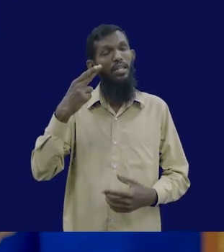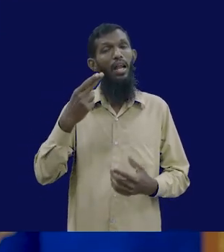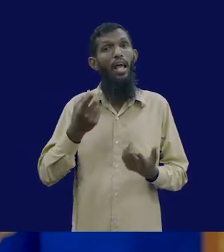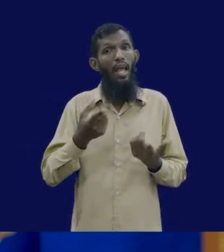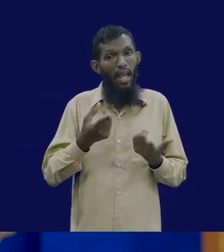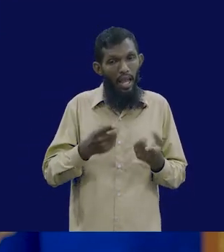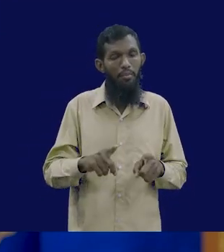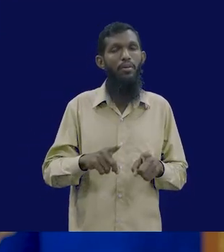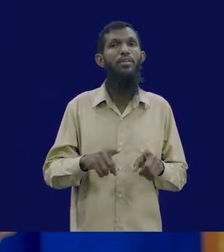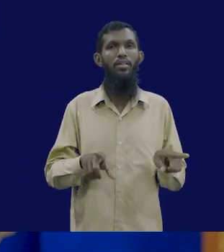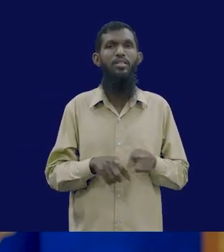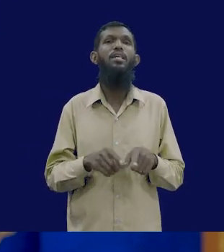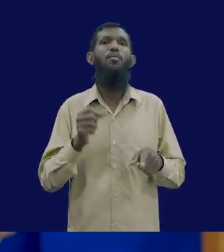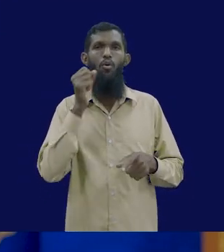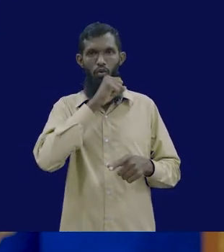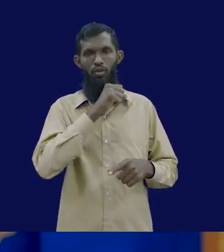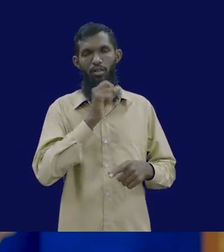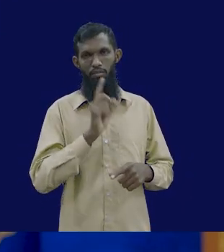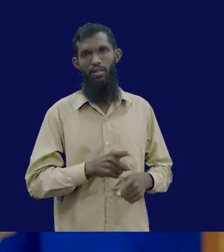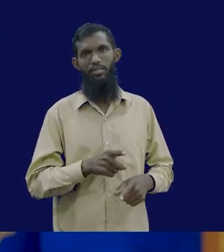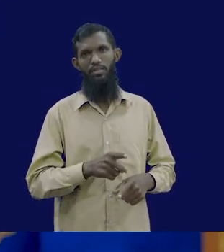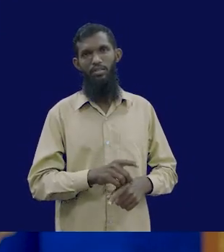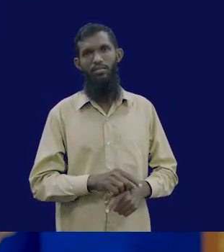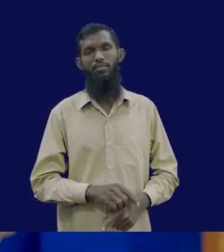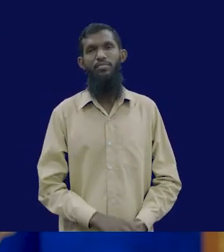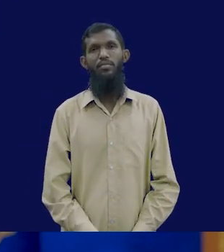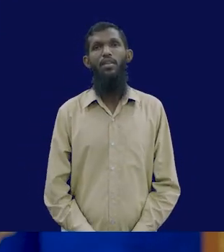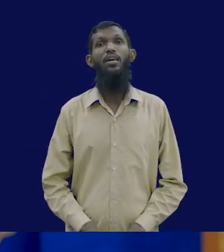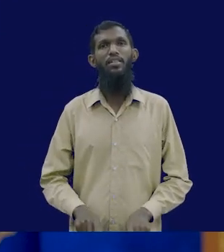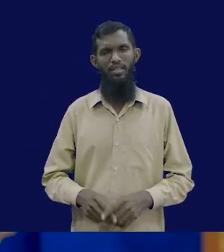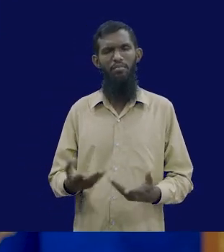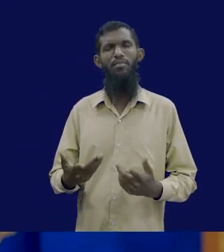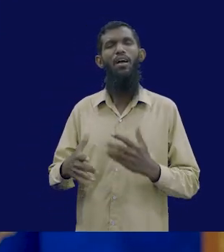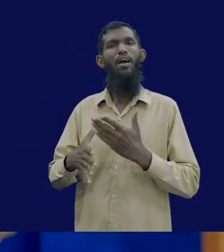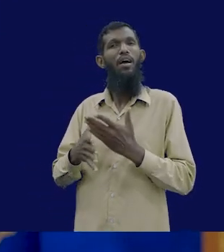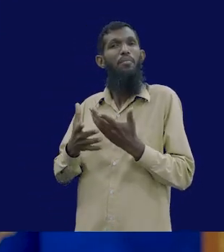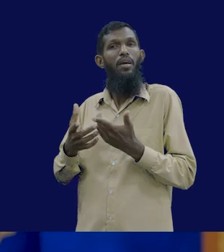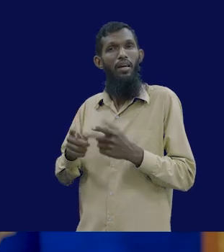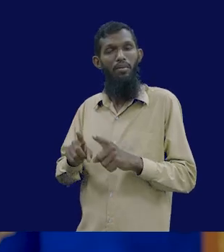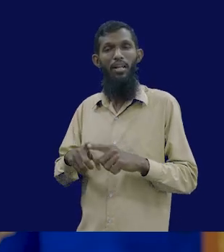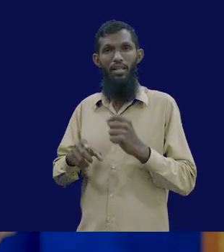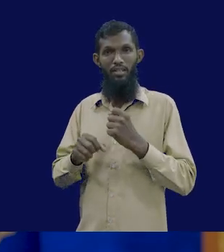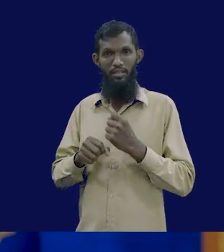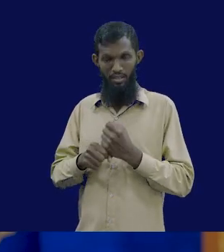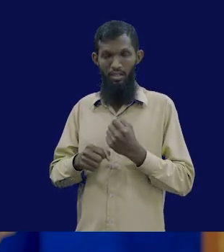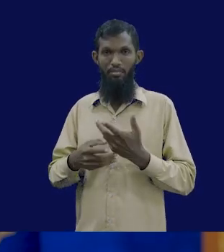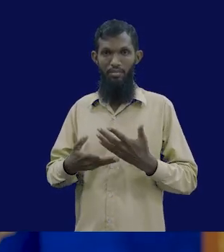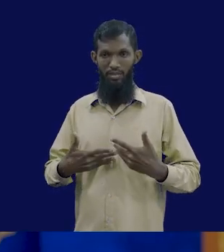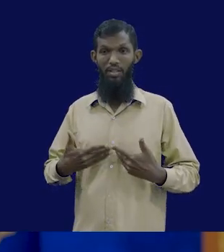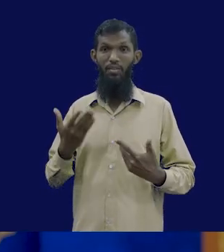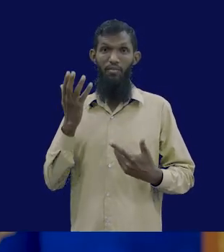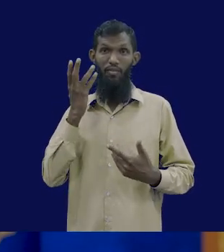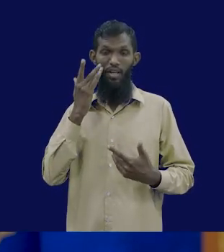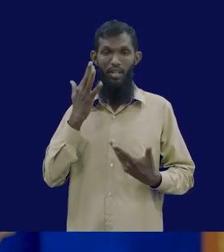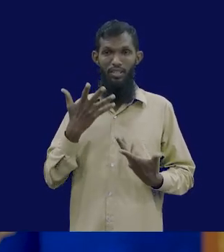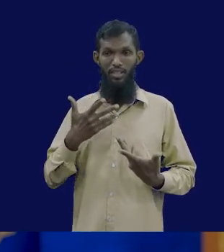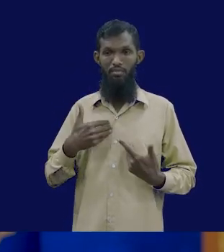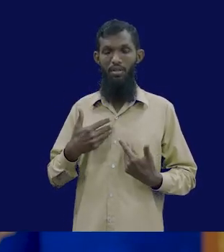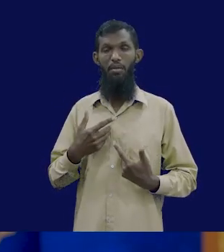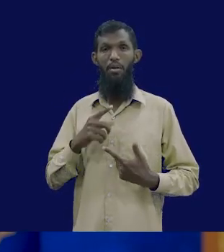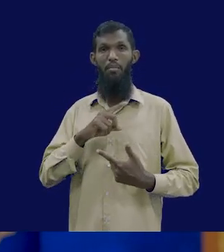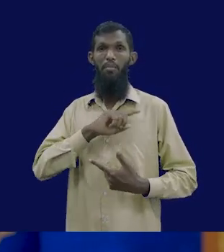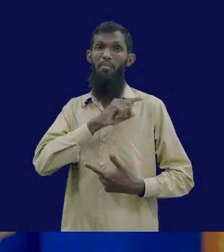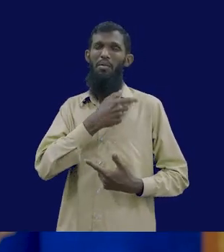reason brought about from the legally competent. This is the fast that is performed